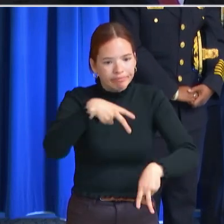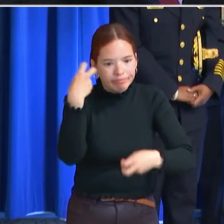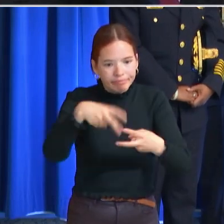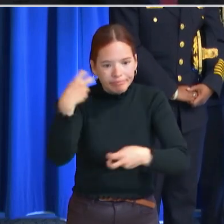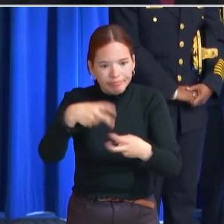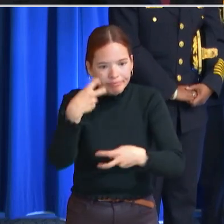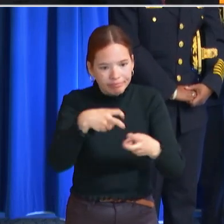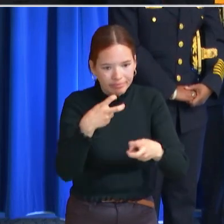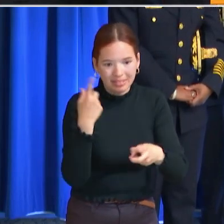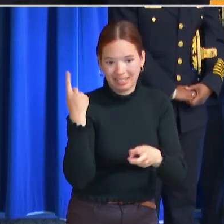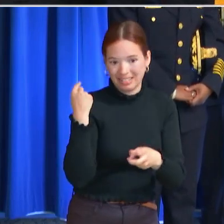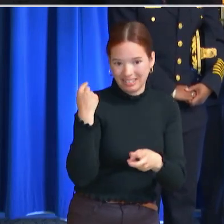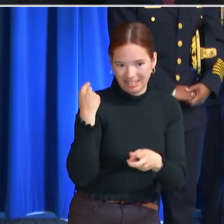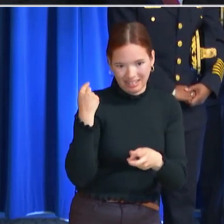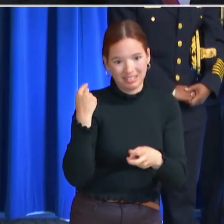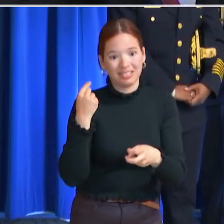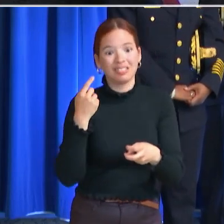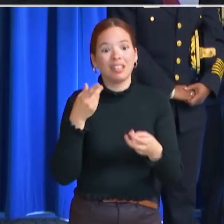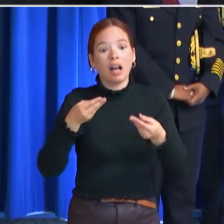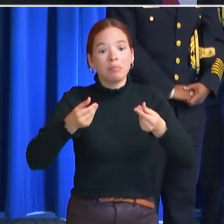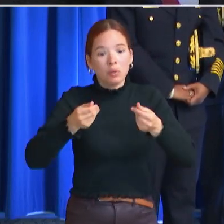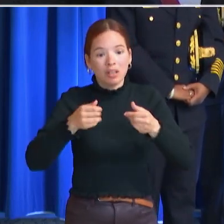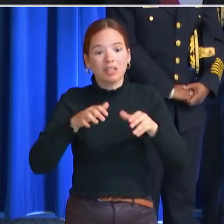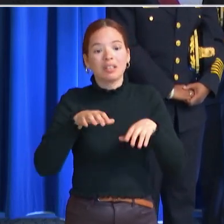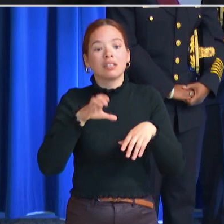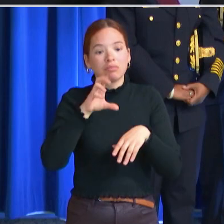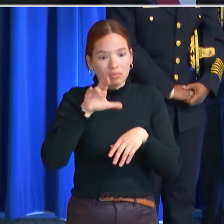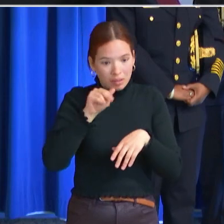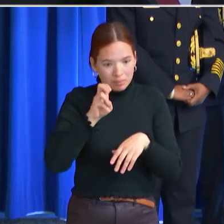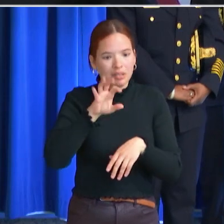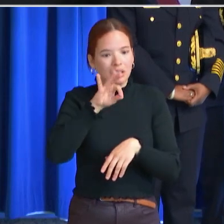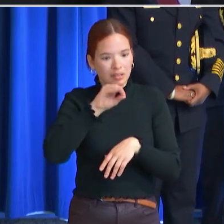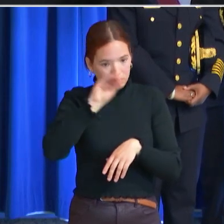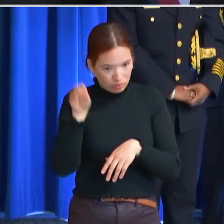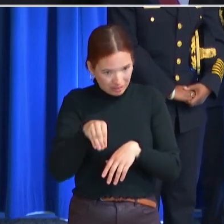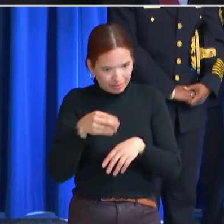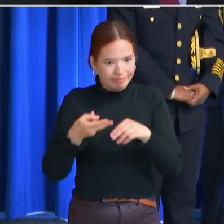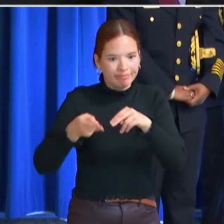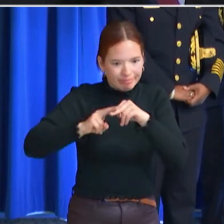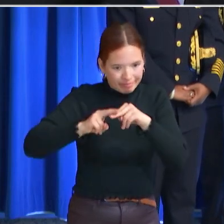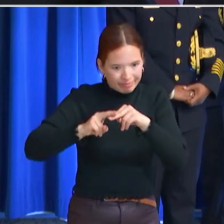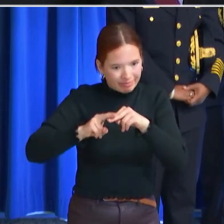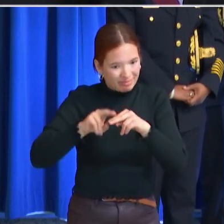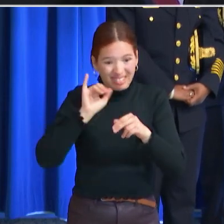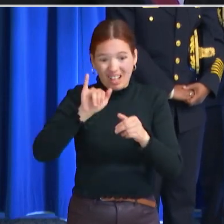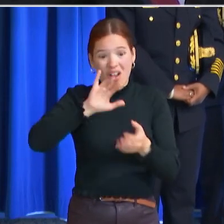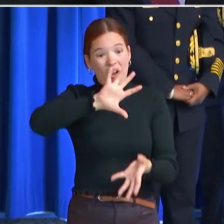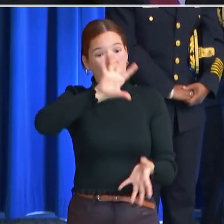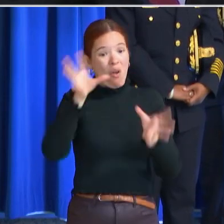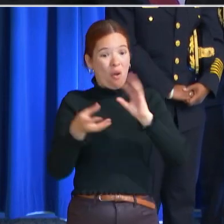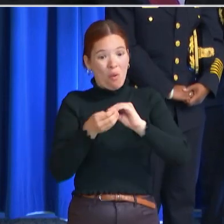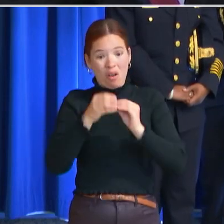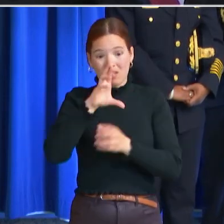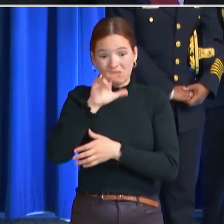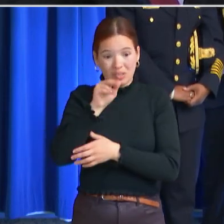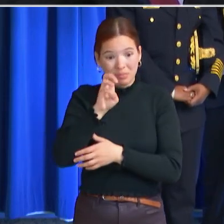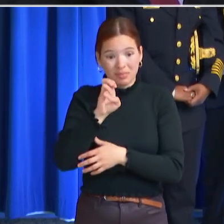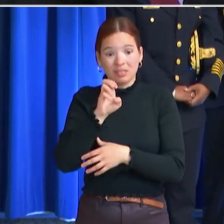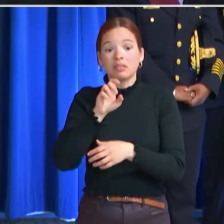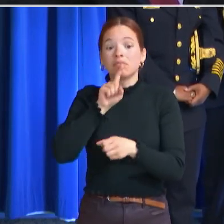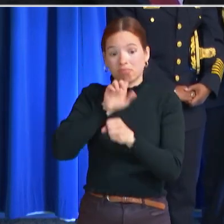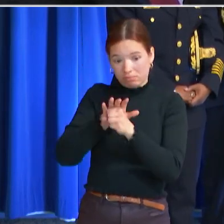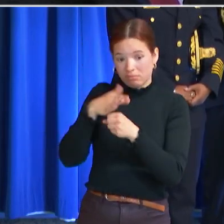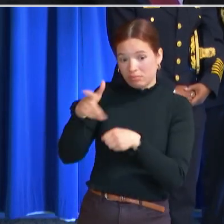7% increase in property crimes, and 9% overall increase in crime. And I vowed to the mayor, I vowed to the residents of the District